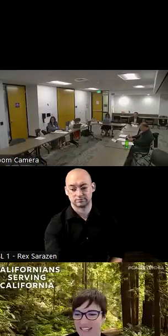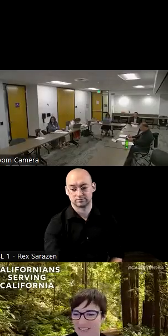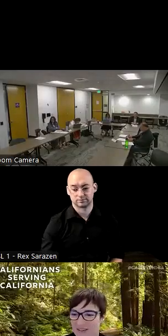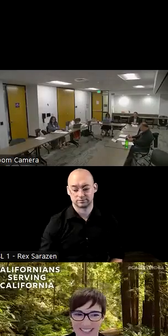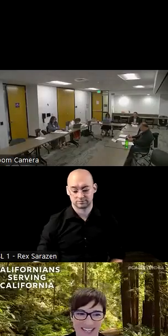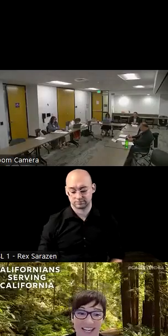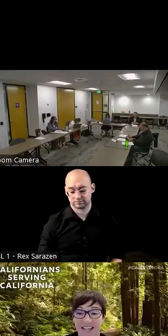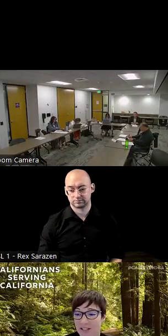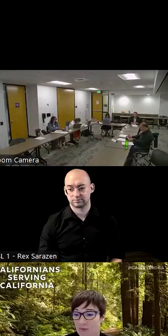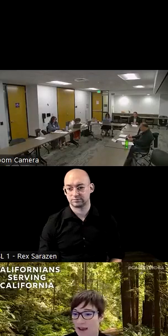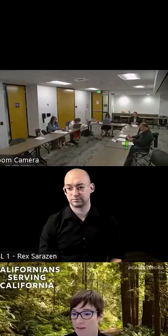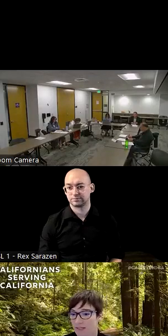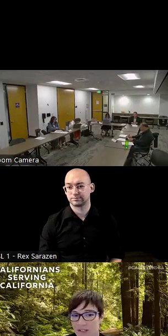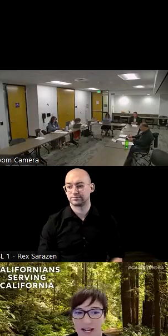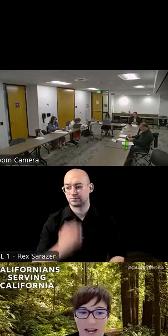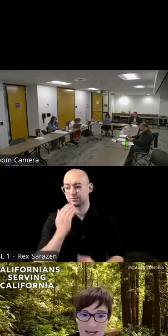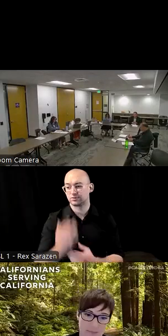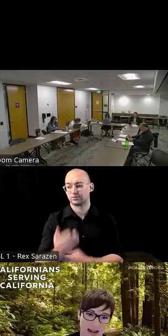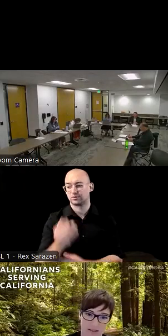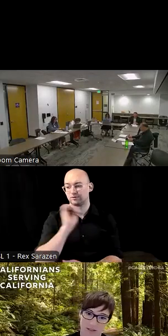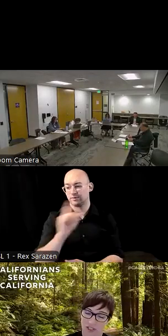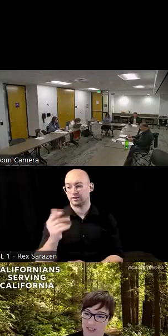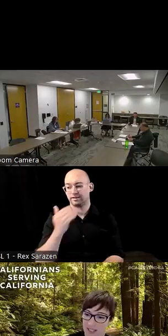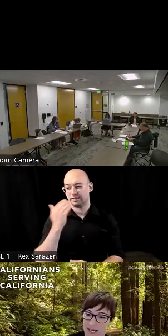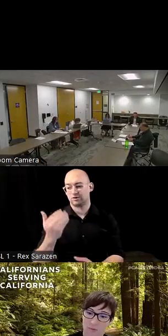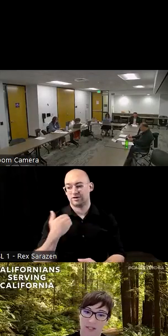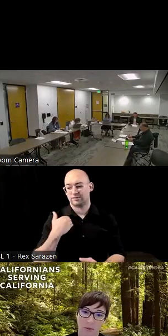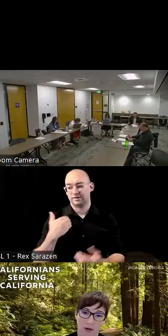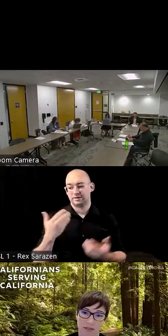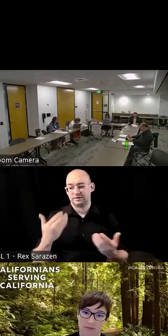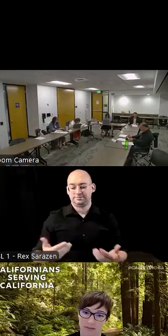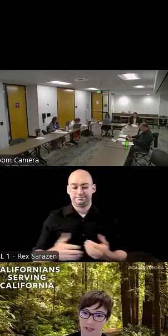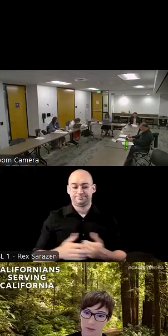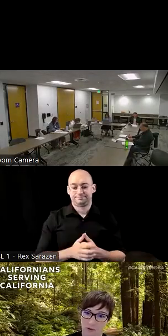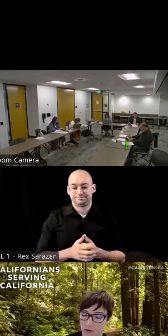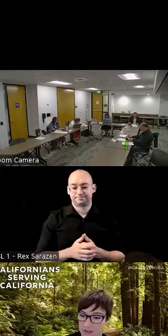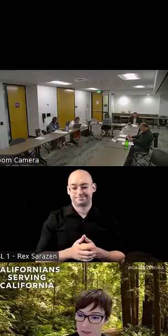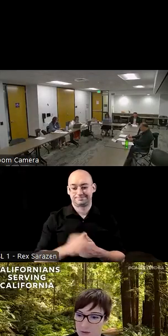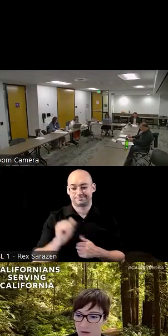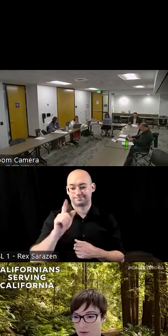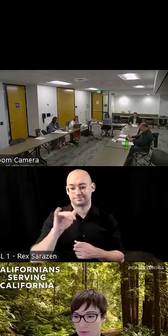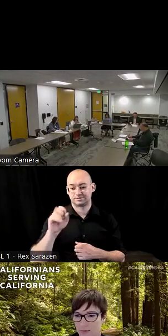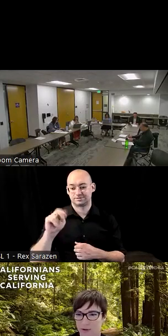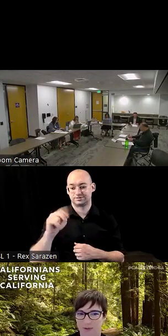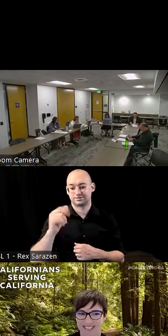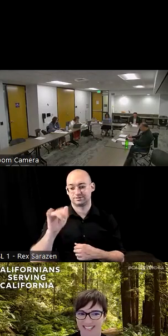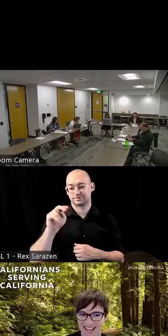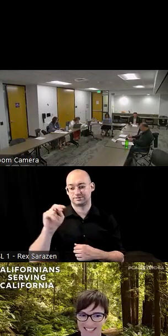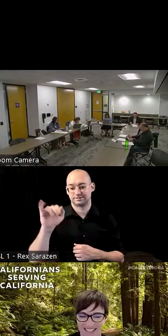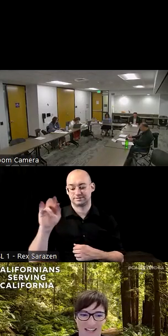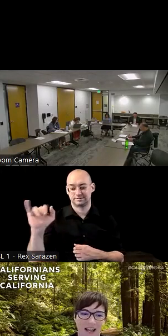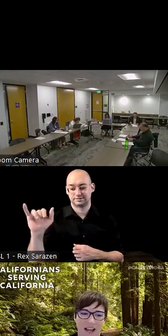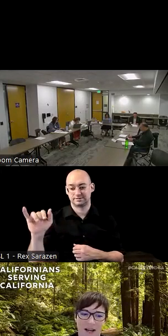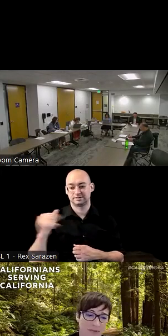Good morning, everyone. Thank you for having me here today. I am Allison Giannini. I am with the Department of Developmental Services, which I'll also refer to as